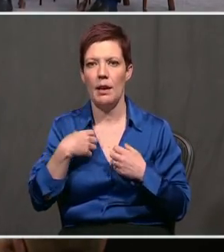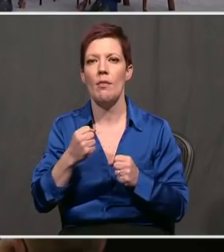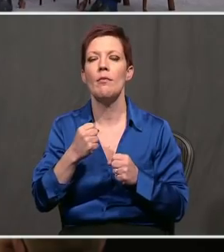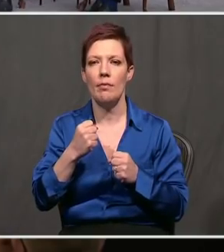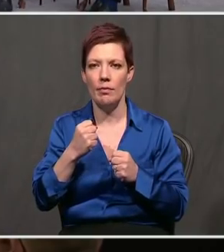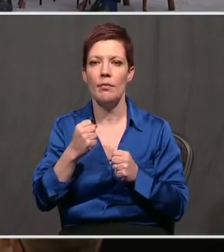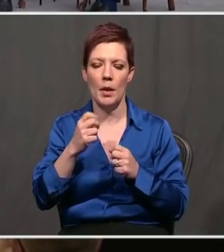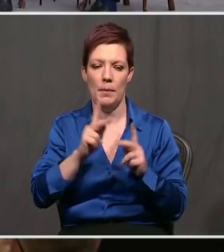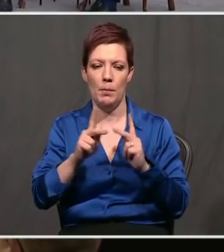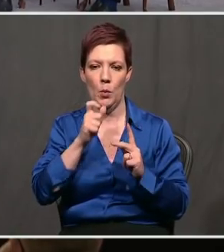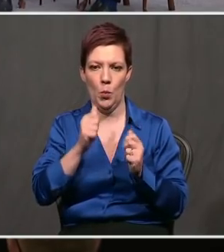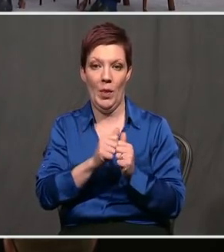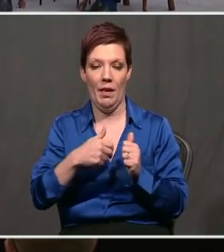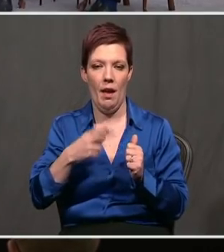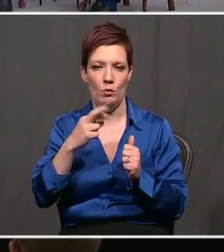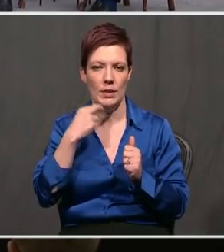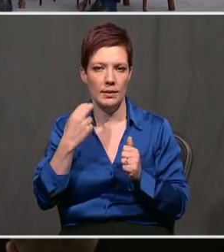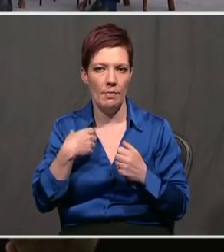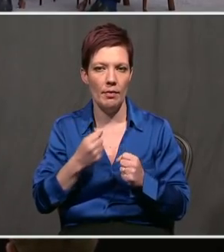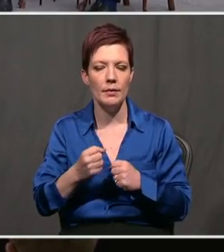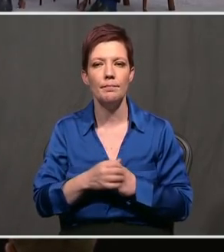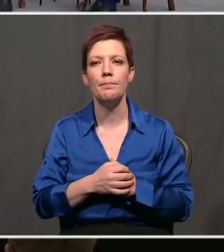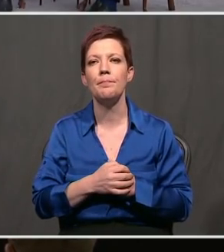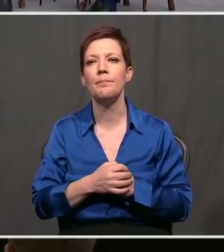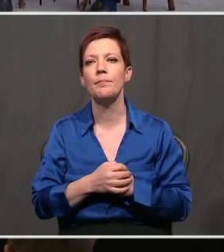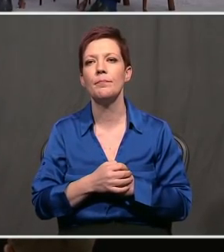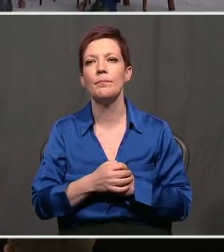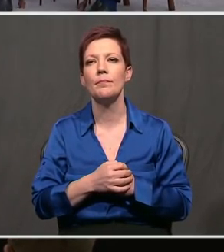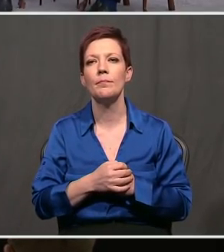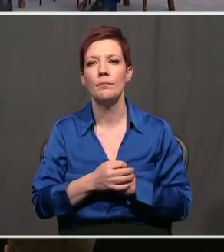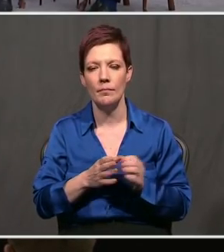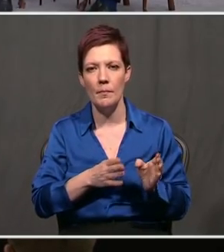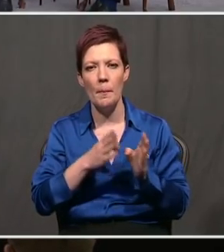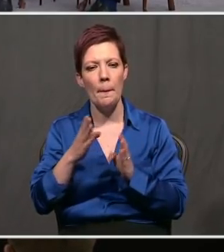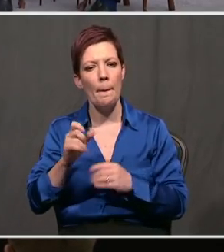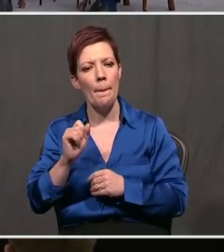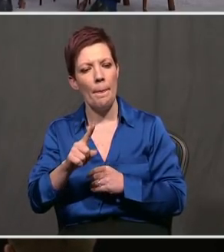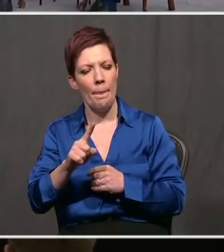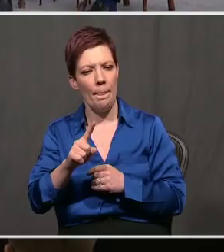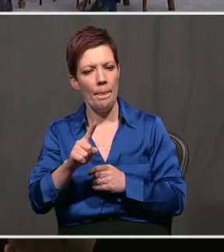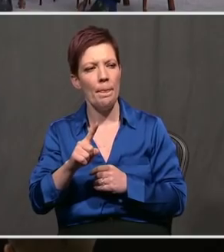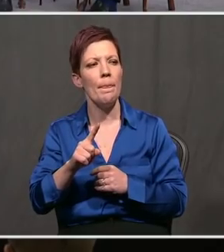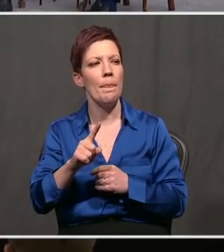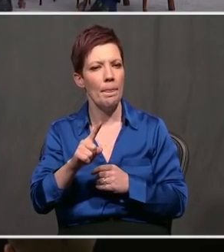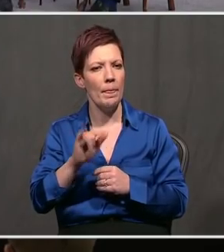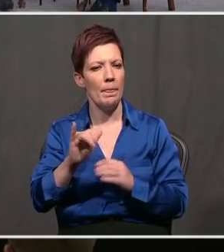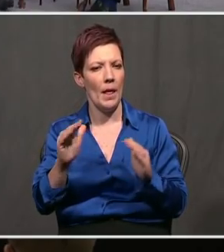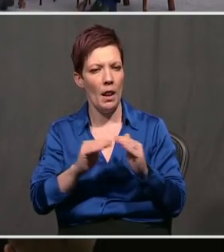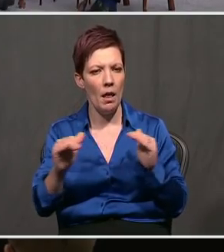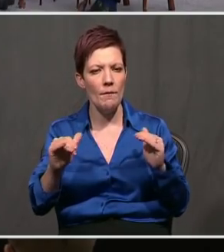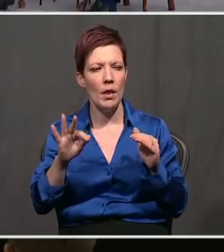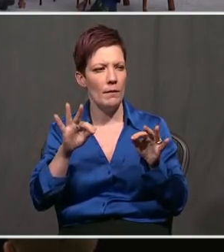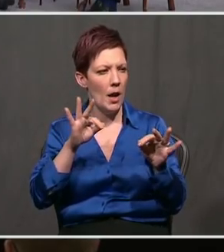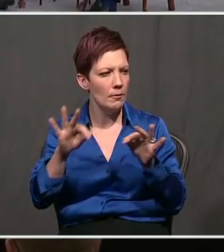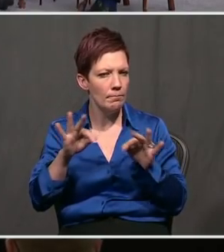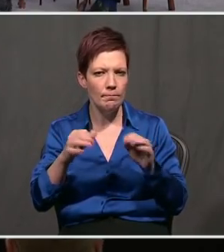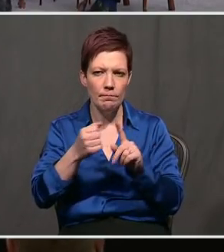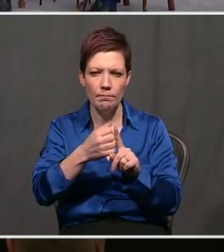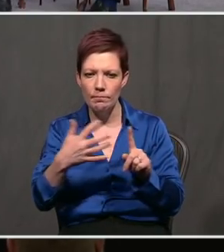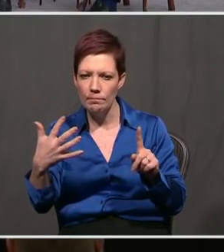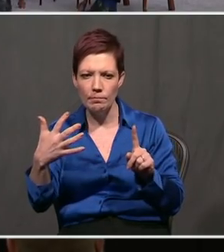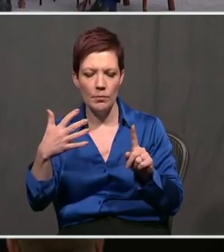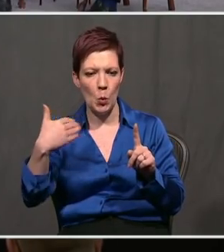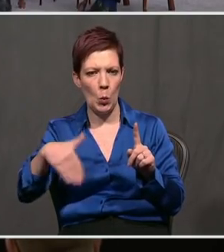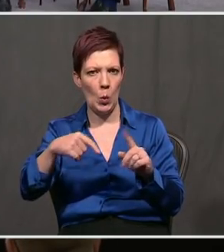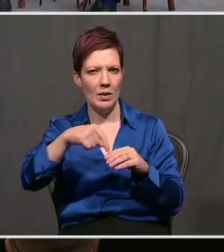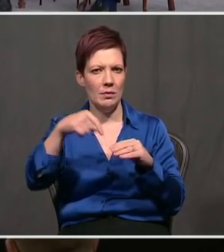in this process. The level of sophistication, understanding, depth of knowledge, amount of planning that they have done. I think every one